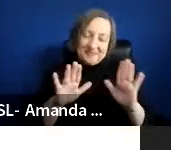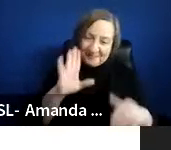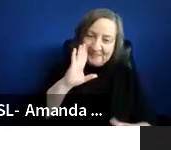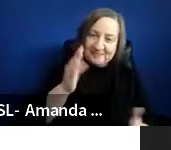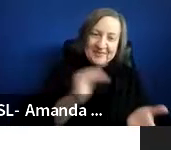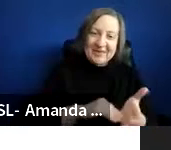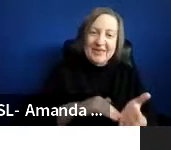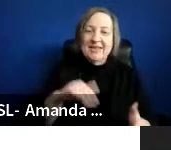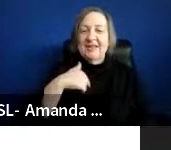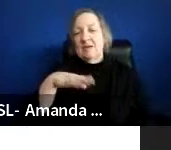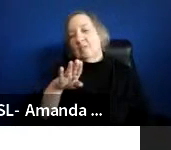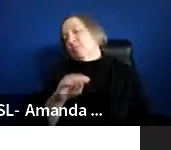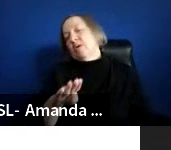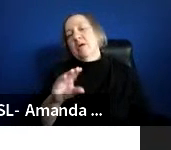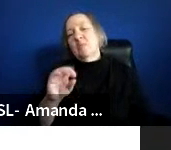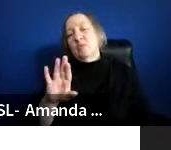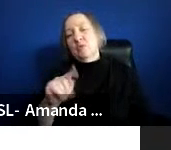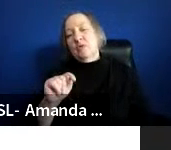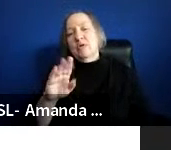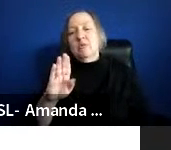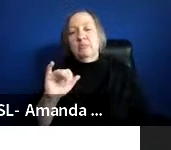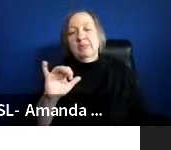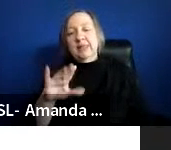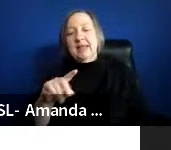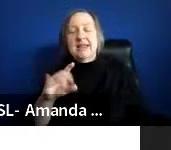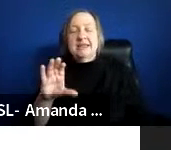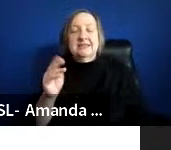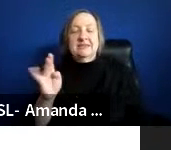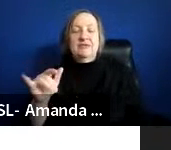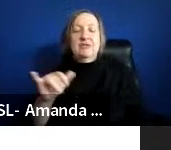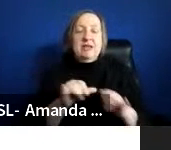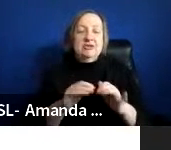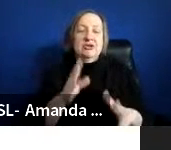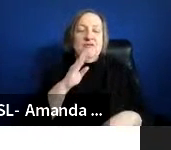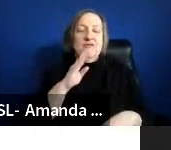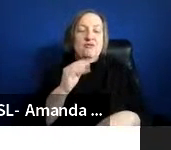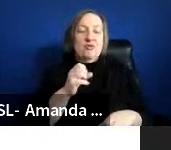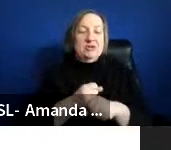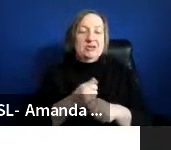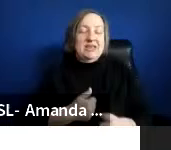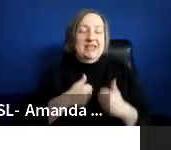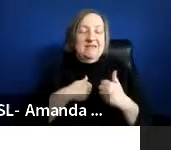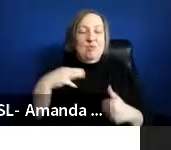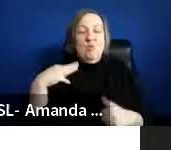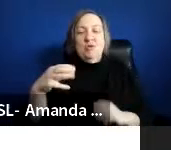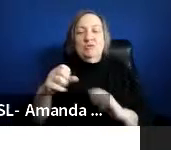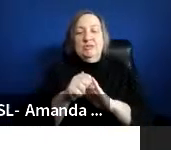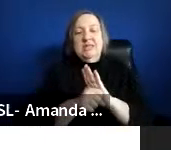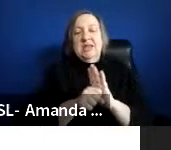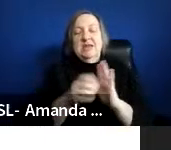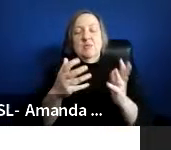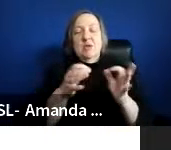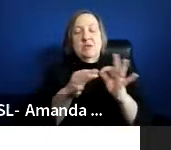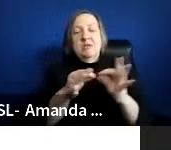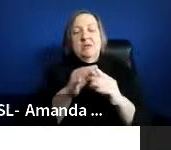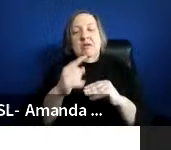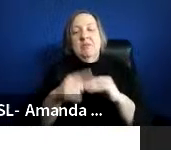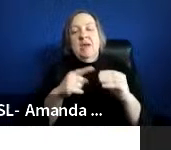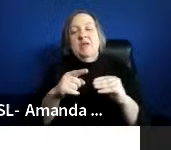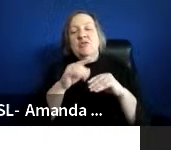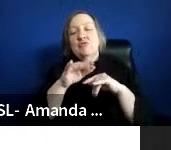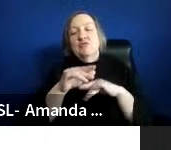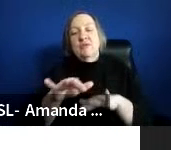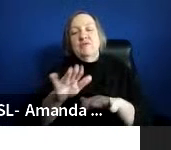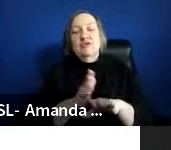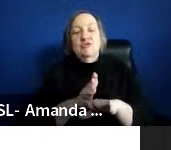Bob Wortblatt, a civil engineer for 40 years and a resident of Washington State. I just wanted to comment on the river crossing